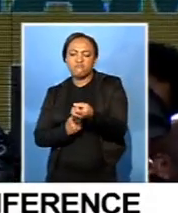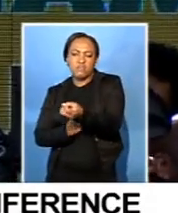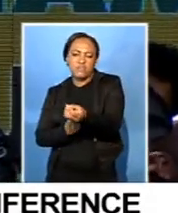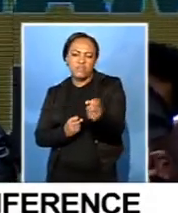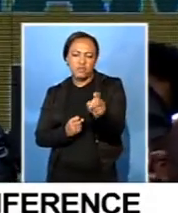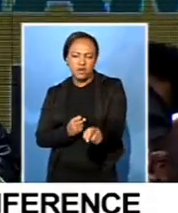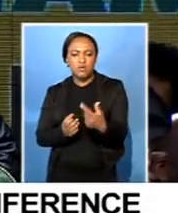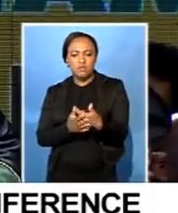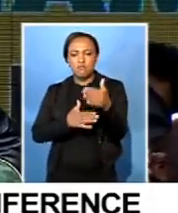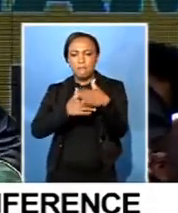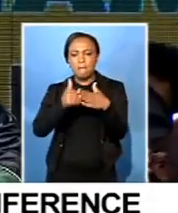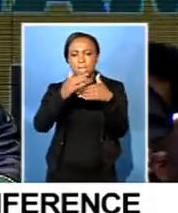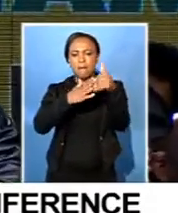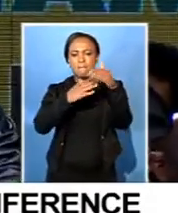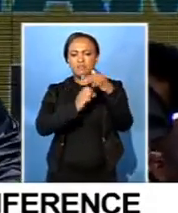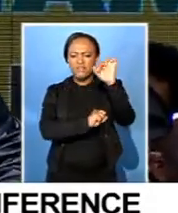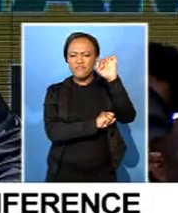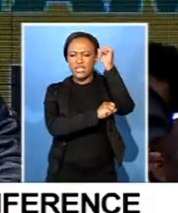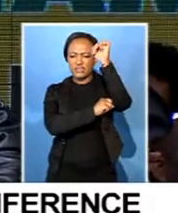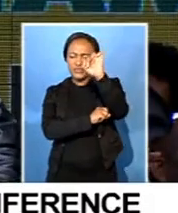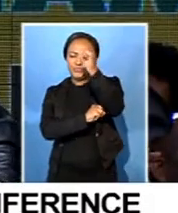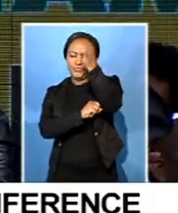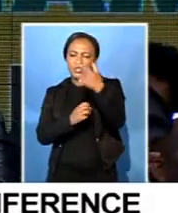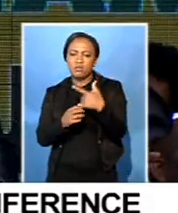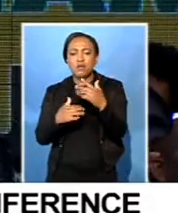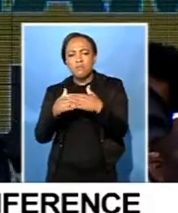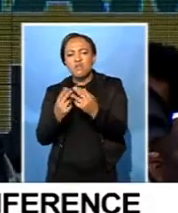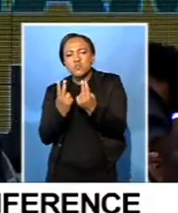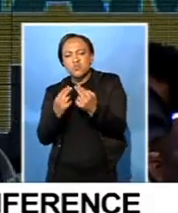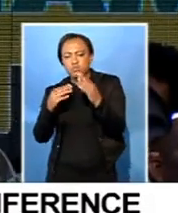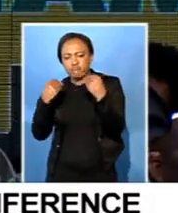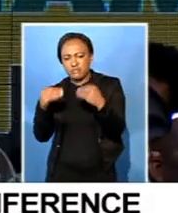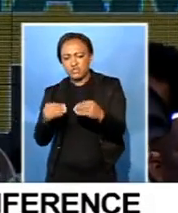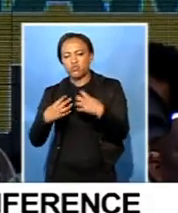new factories and businesses.